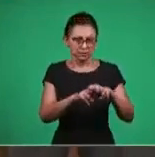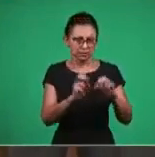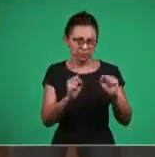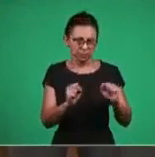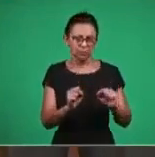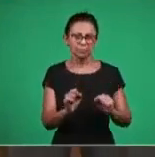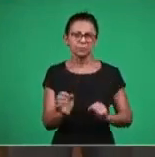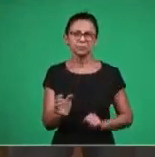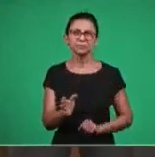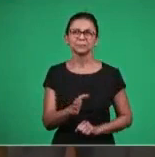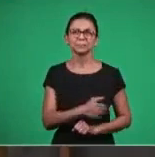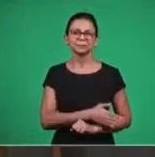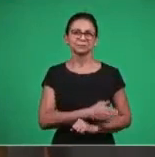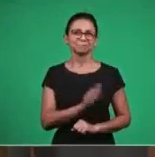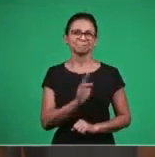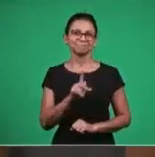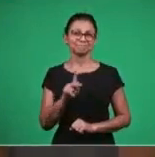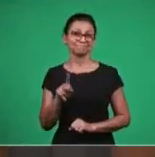seated, Anshit.